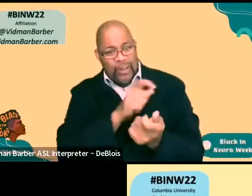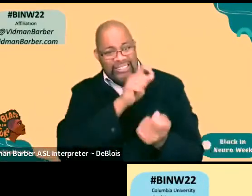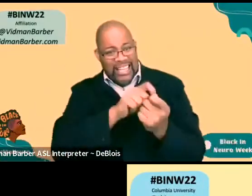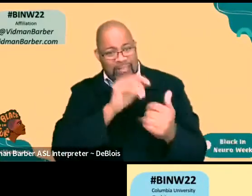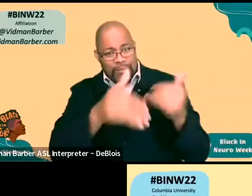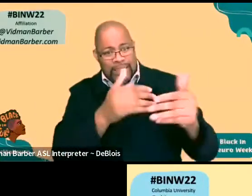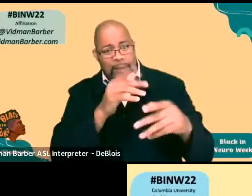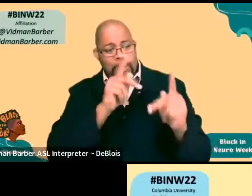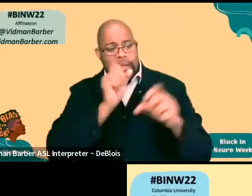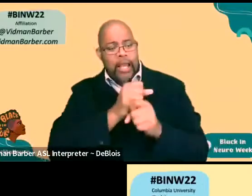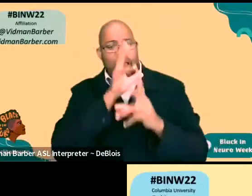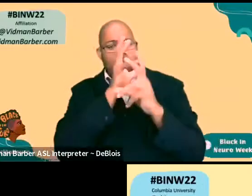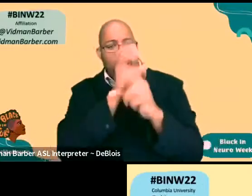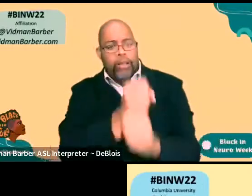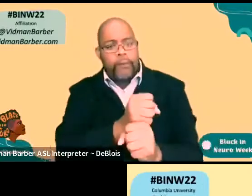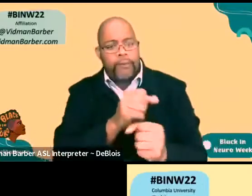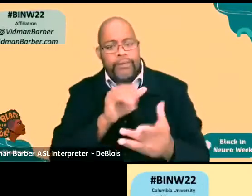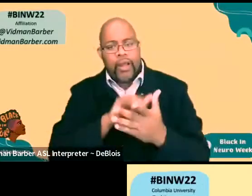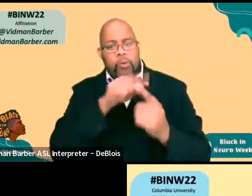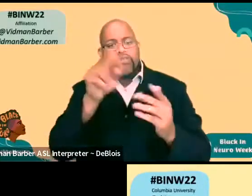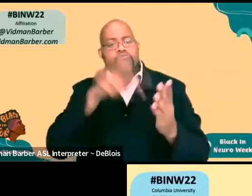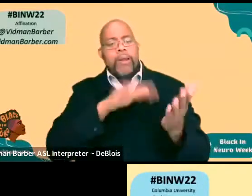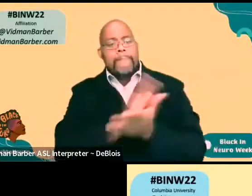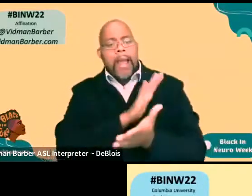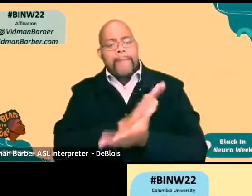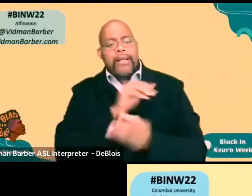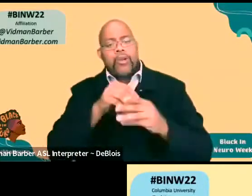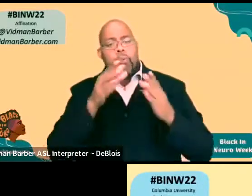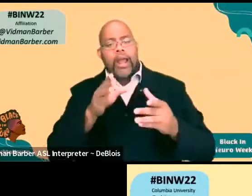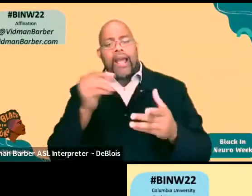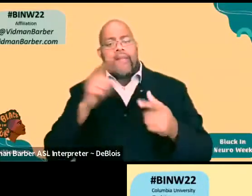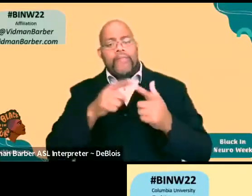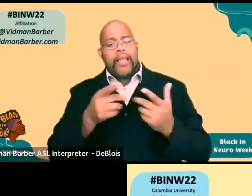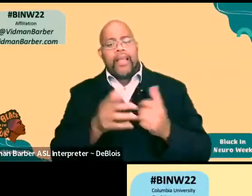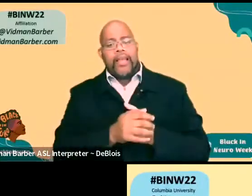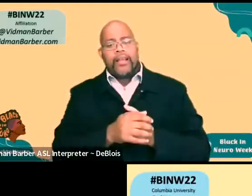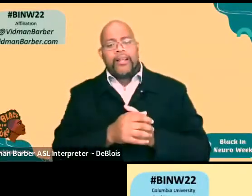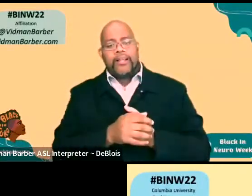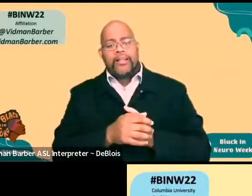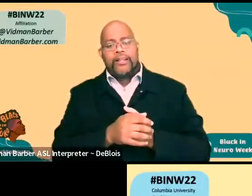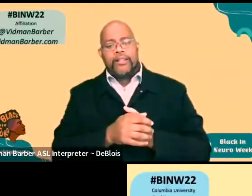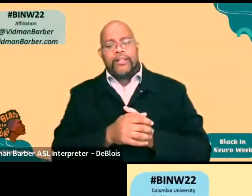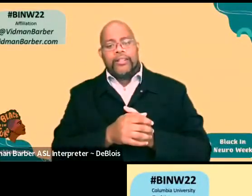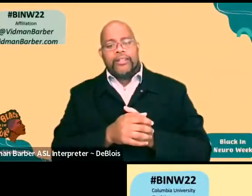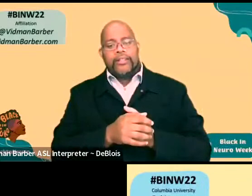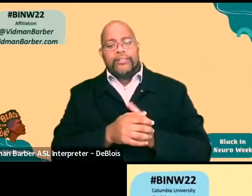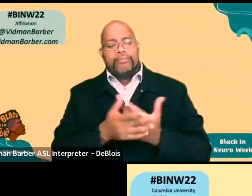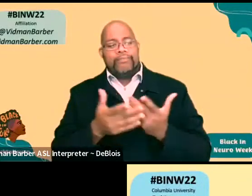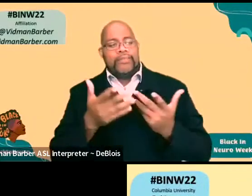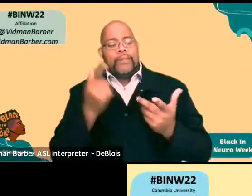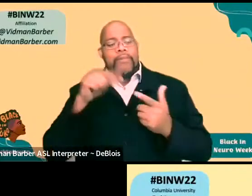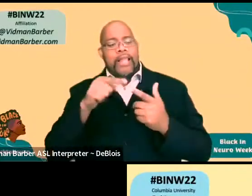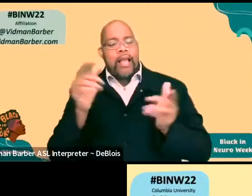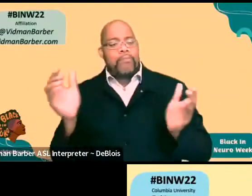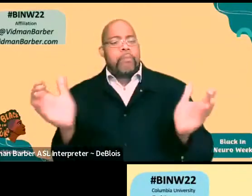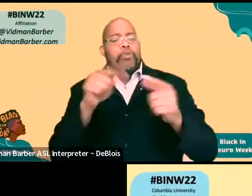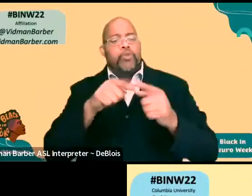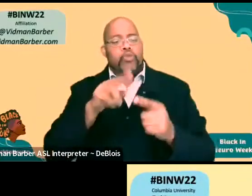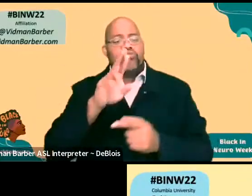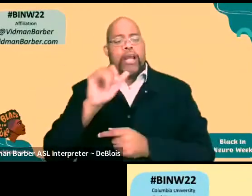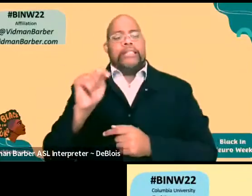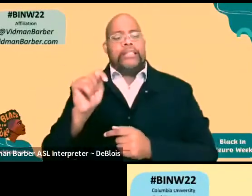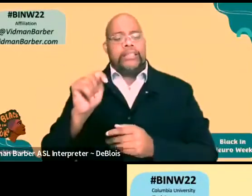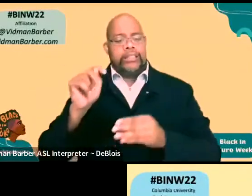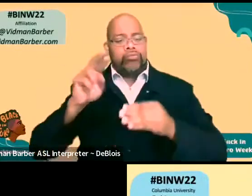people could get put down that path when they read the papers in a way and in a light that, pushes you towards the racist output,